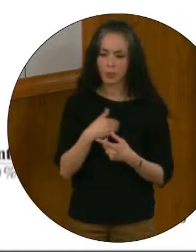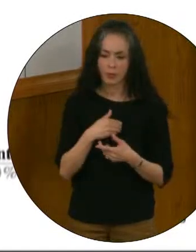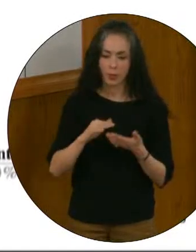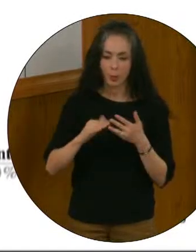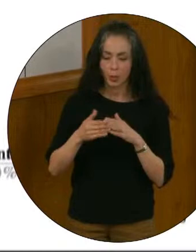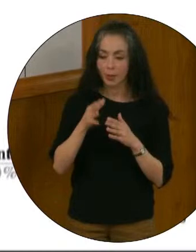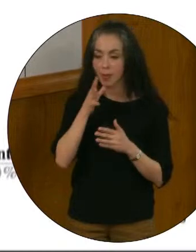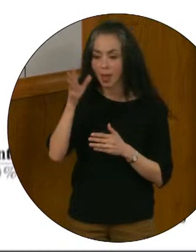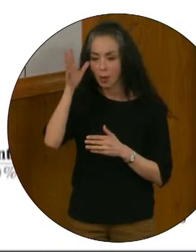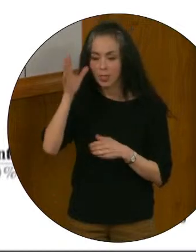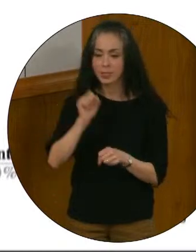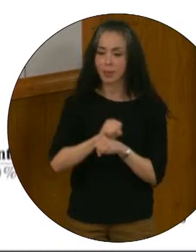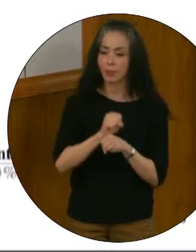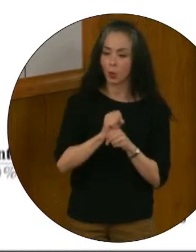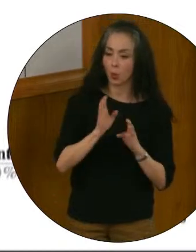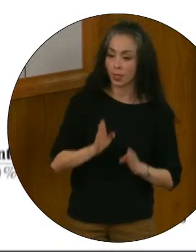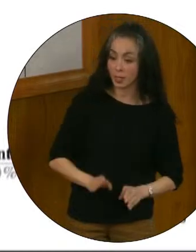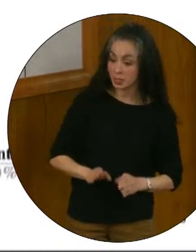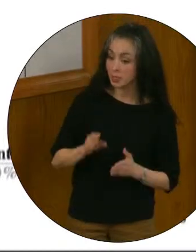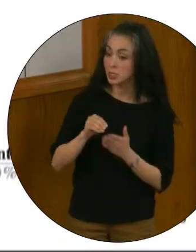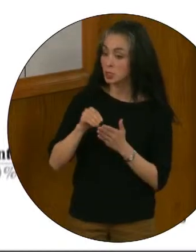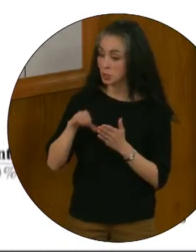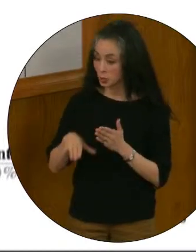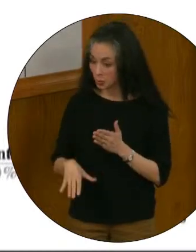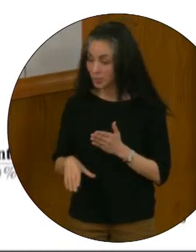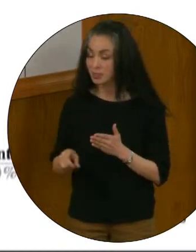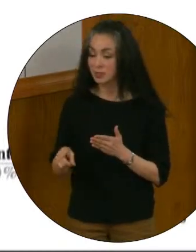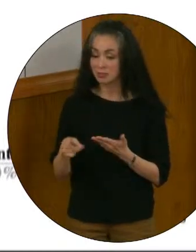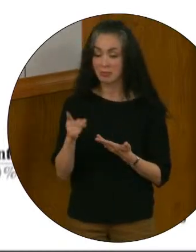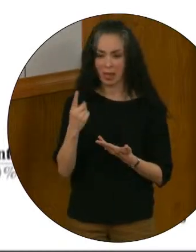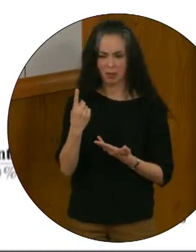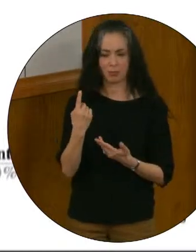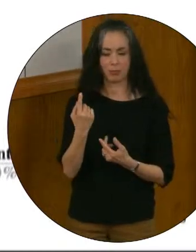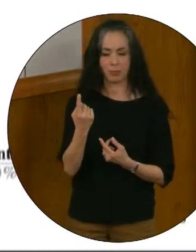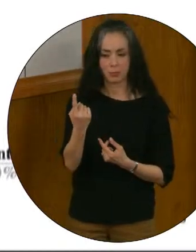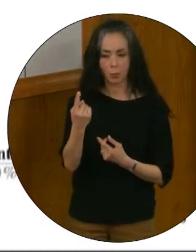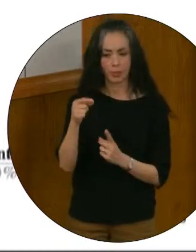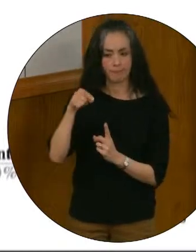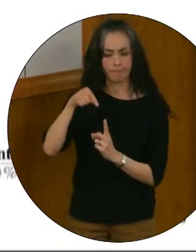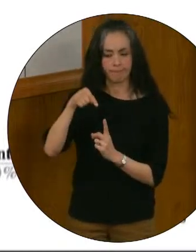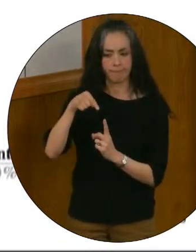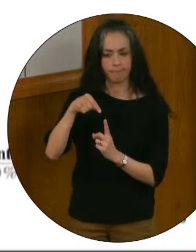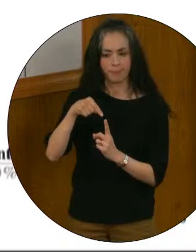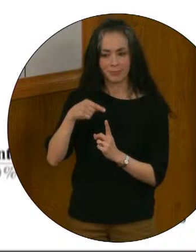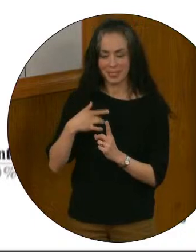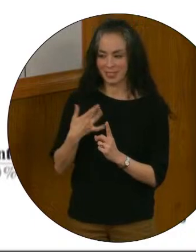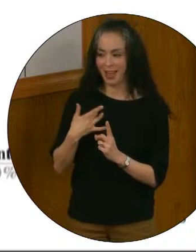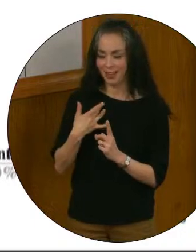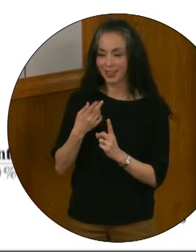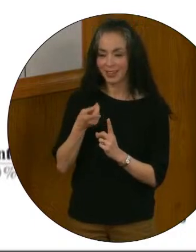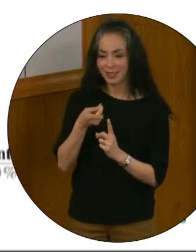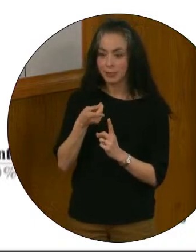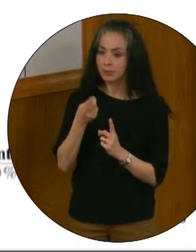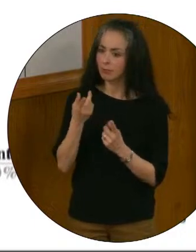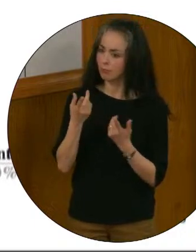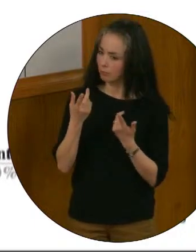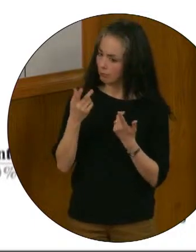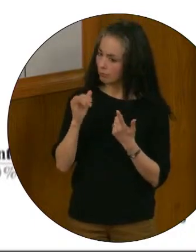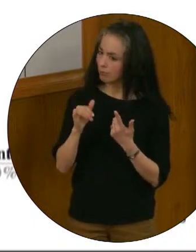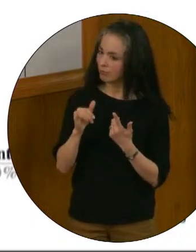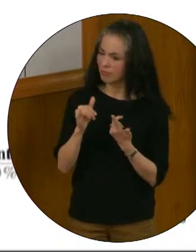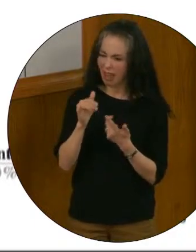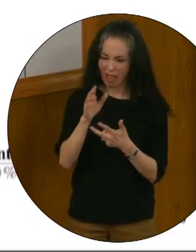parents, employees, and even students. That was one of the things that was was most exciting, that there was an entry point